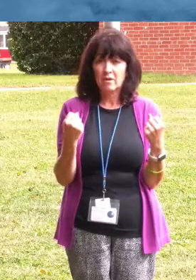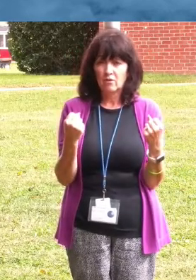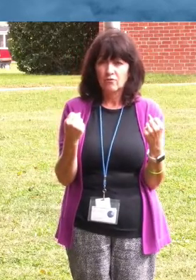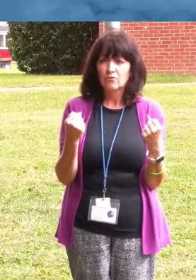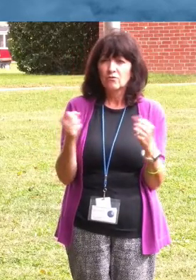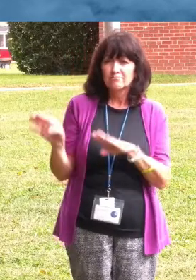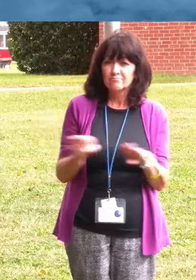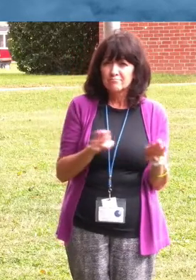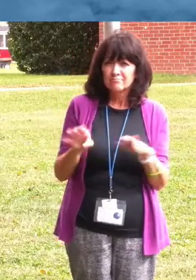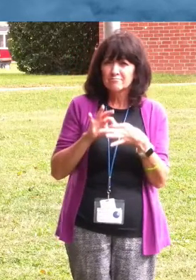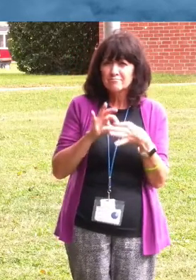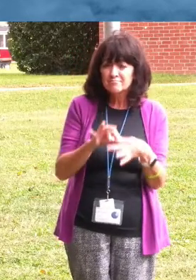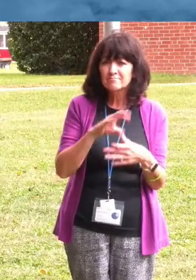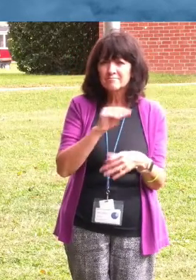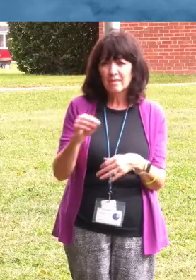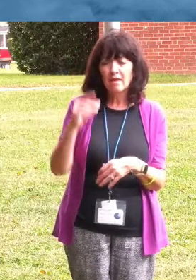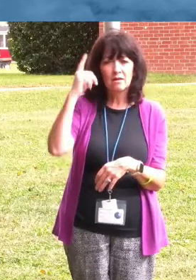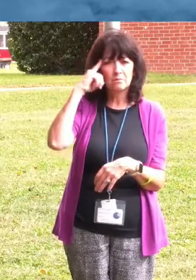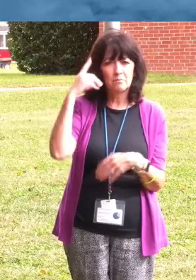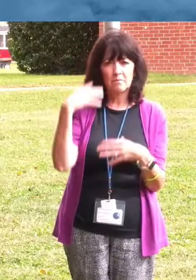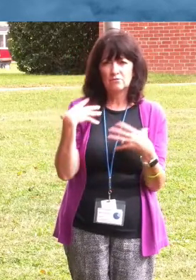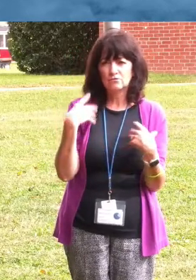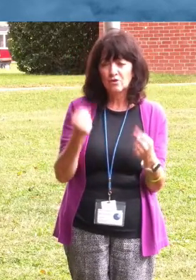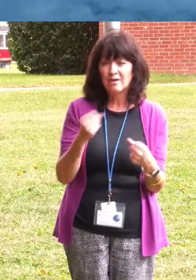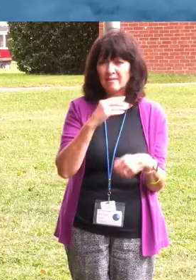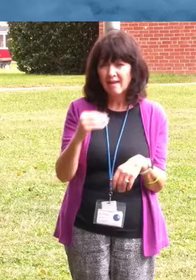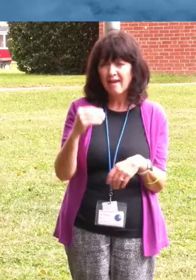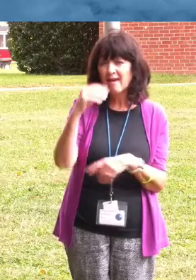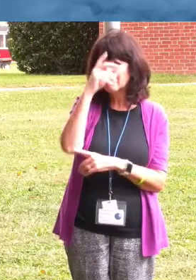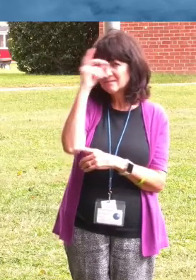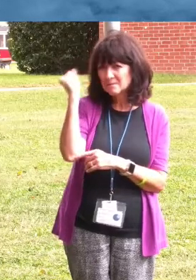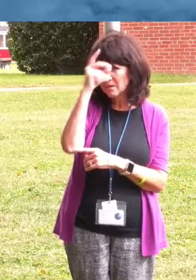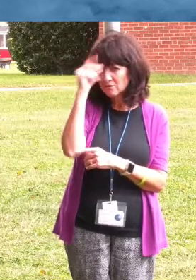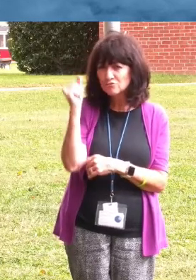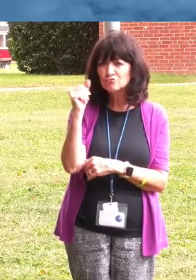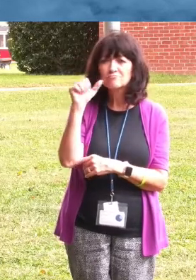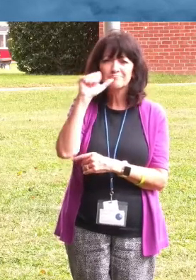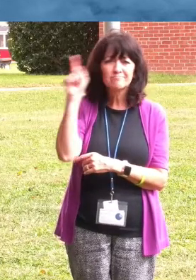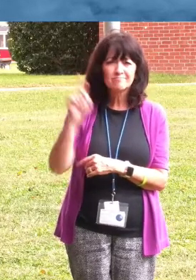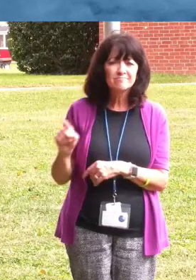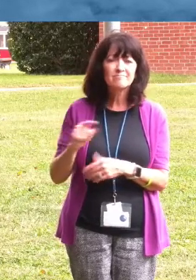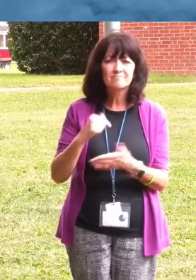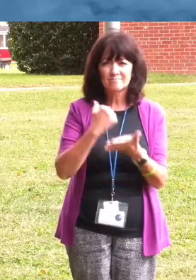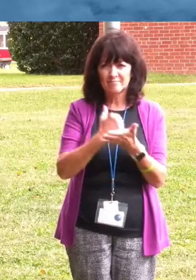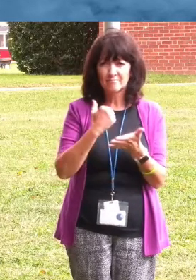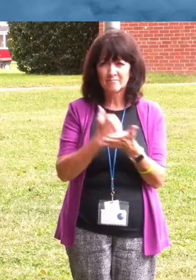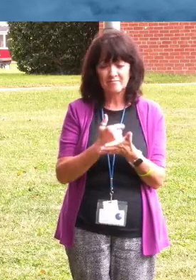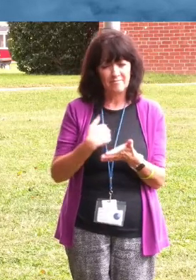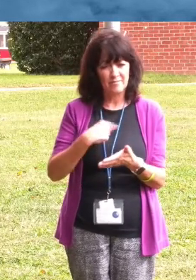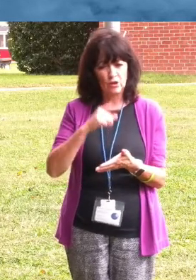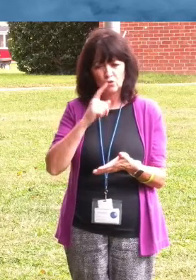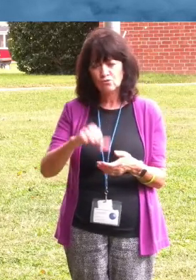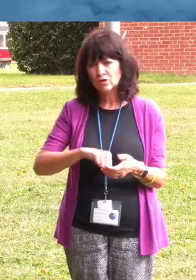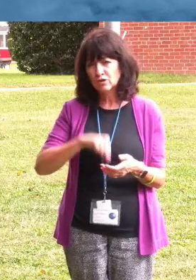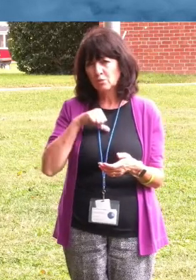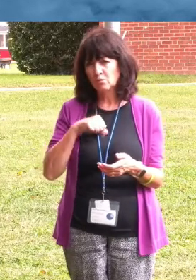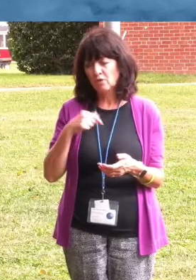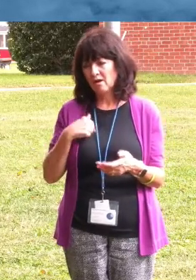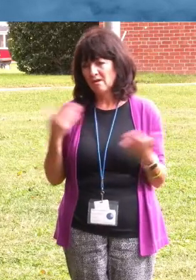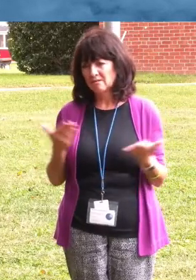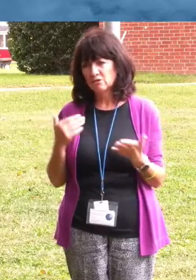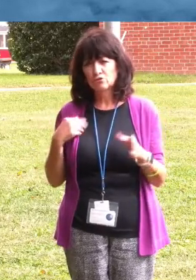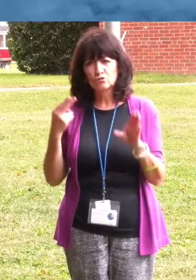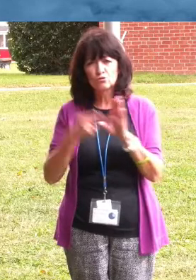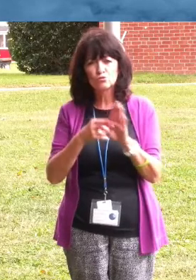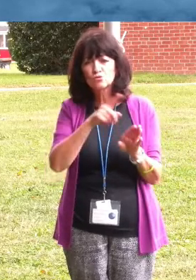term. So, Governor, I was really pleased driving here today to join our frontline incredible workers, those protecting us